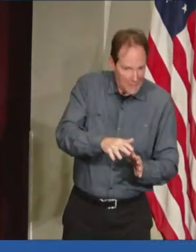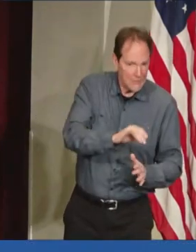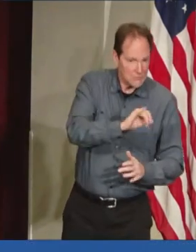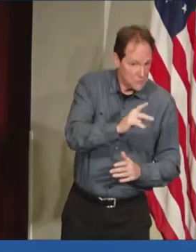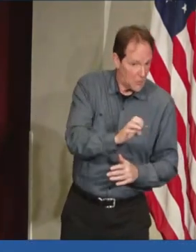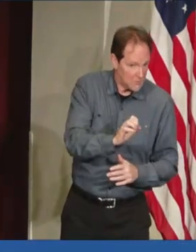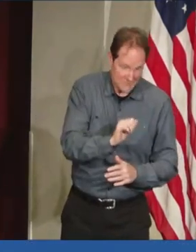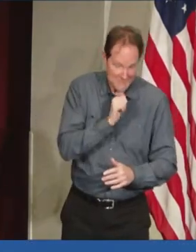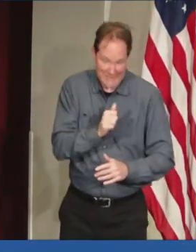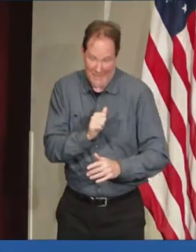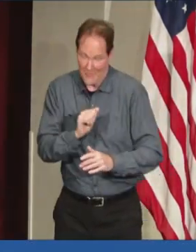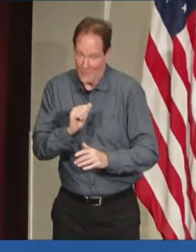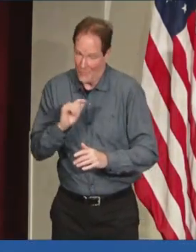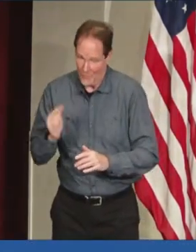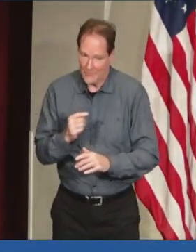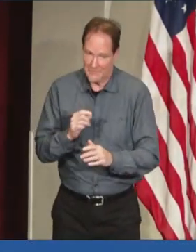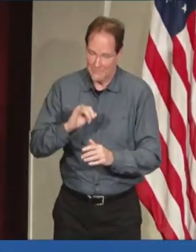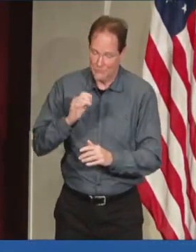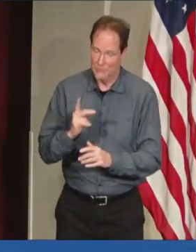joke. So